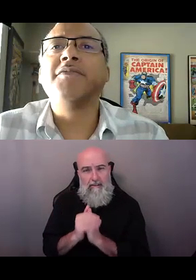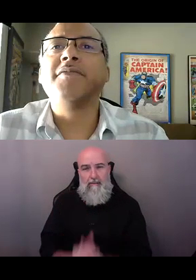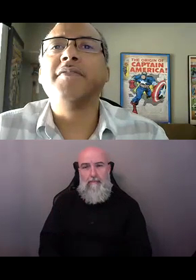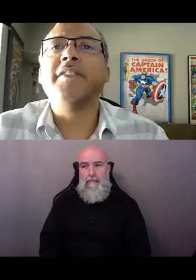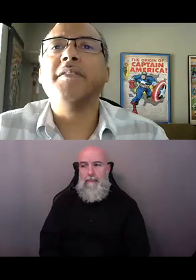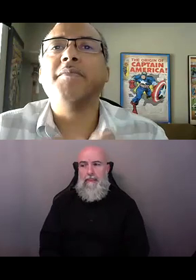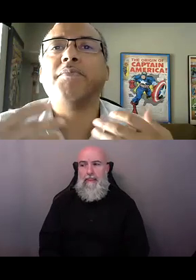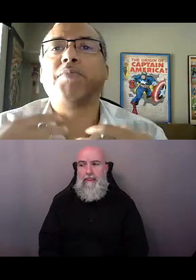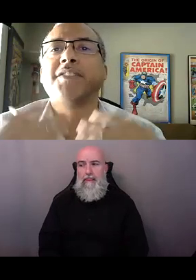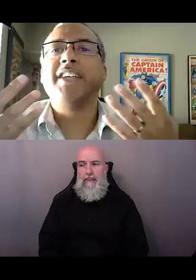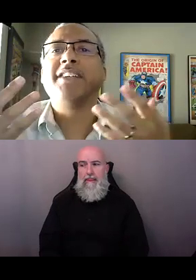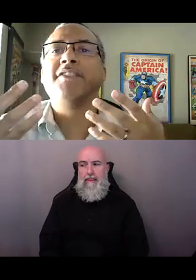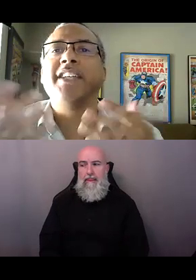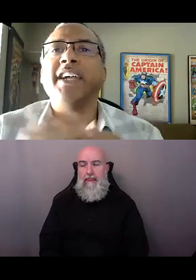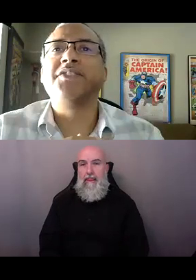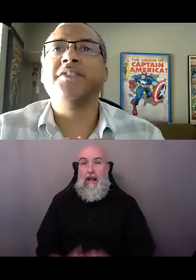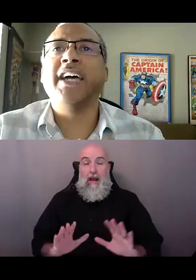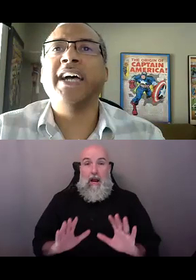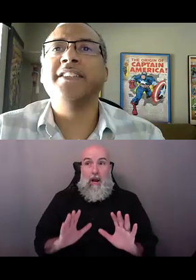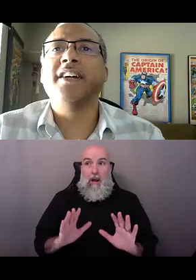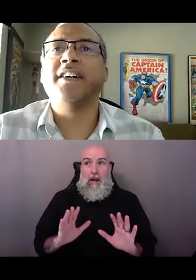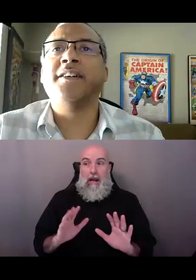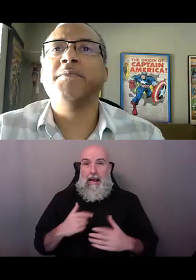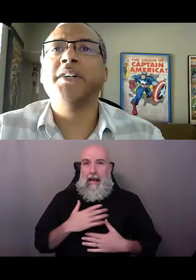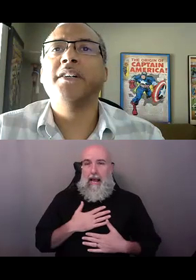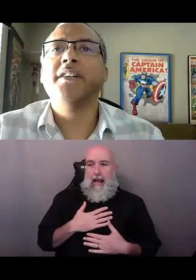I don't know how to answer that